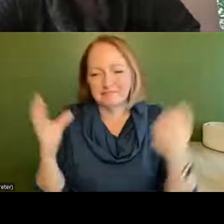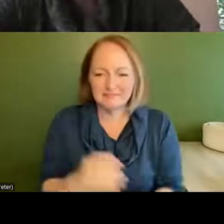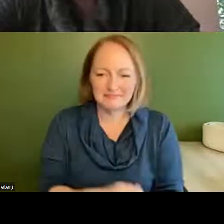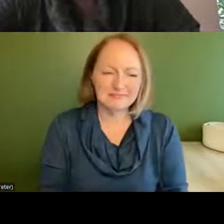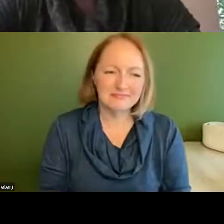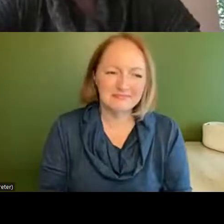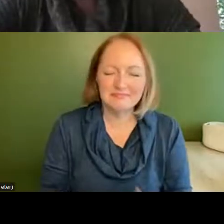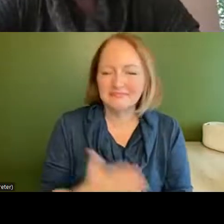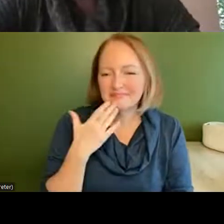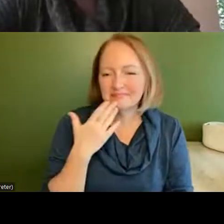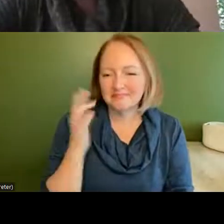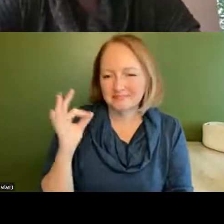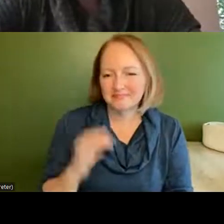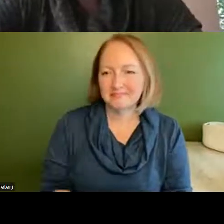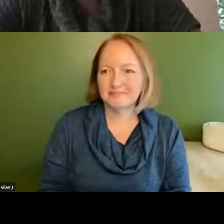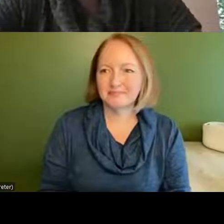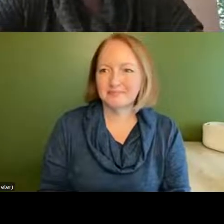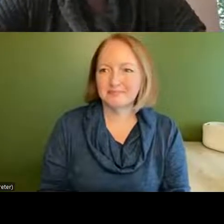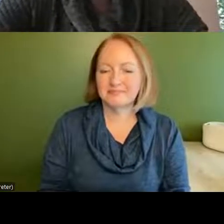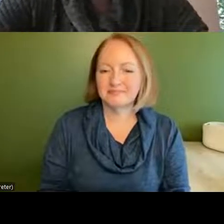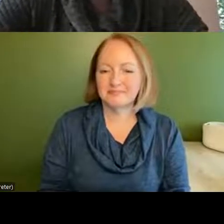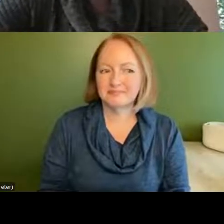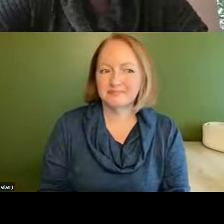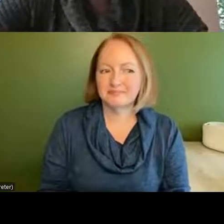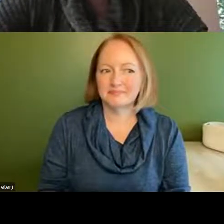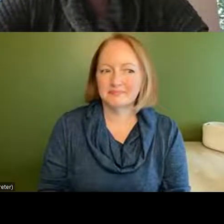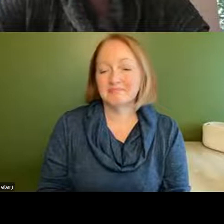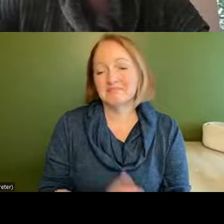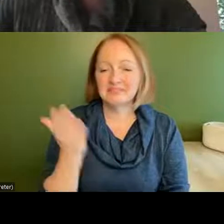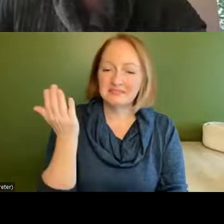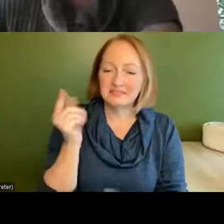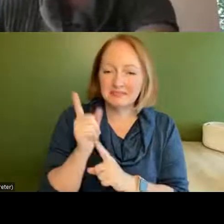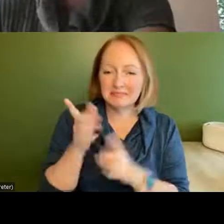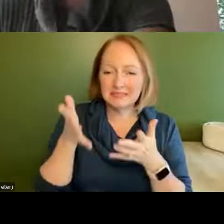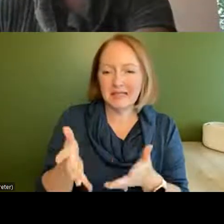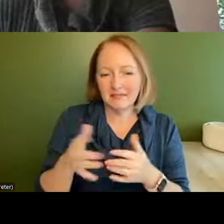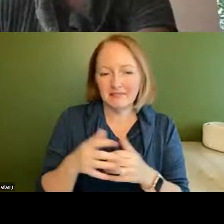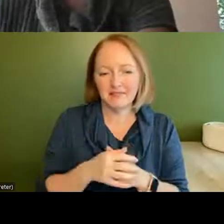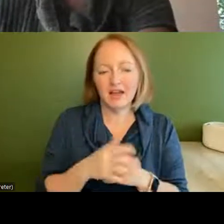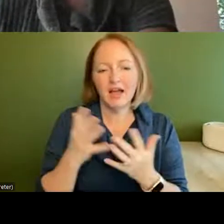you. So we're have roughly 15 minutes left, and I do want to get